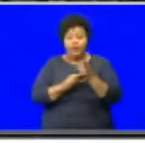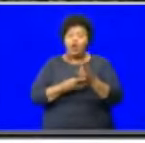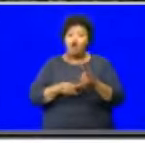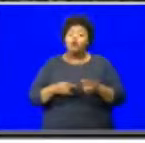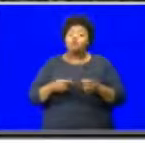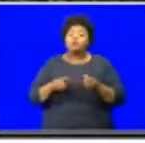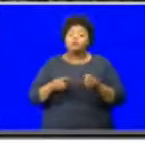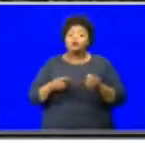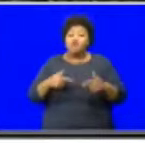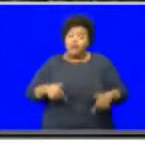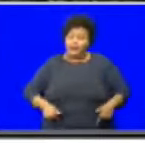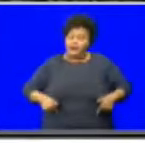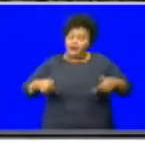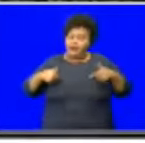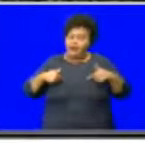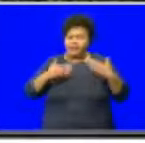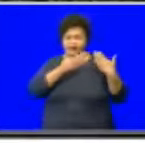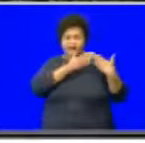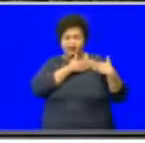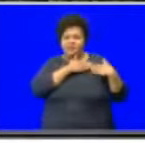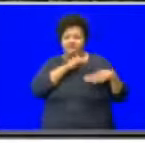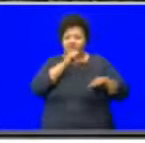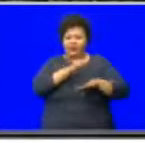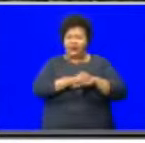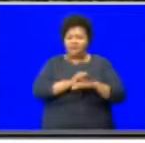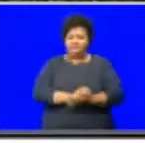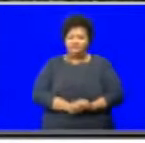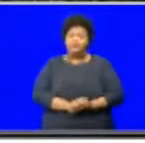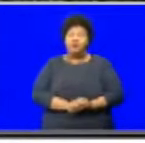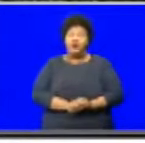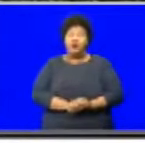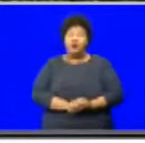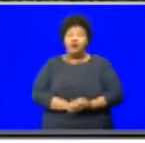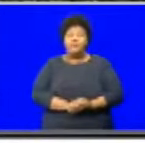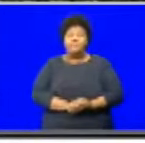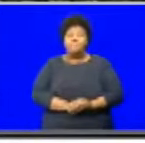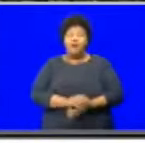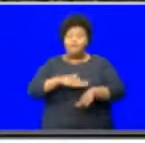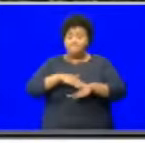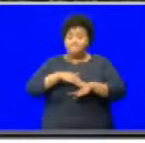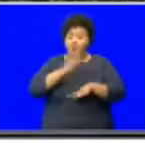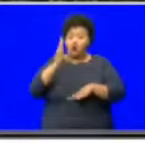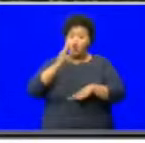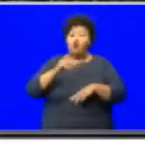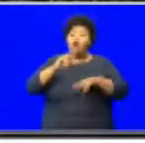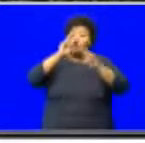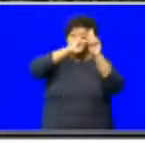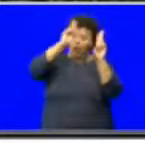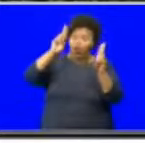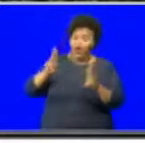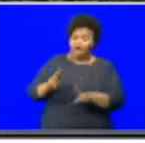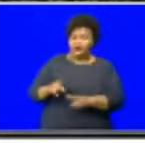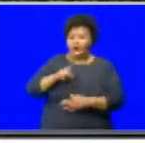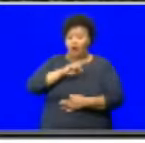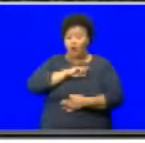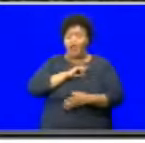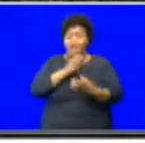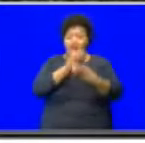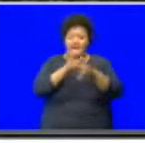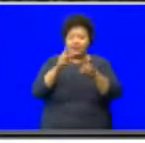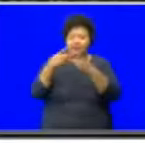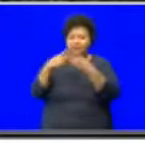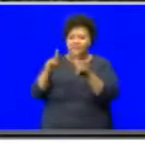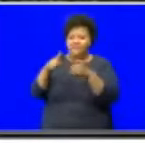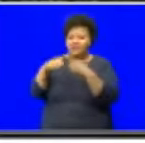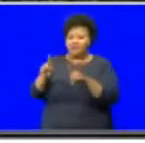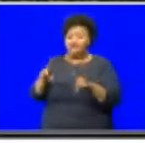lives, especially in southern in sub-Saharan Africa, where malaria, we have a number of countries with high